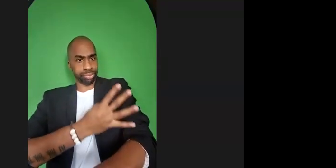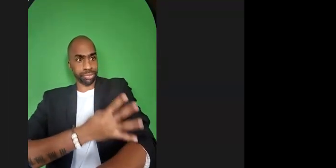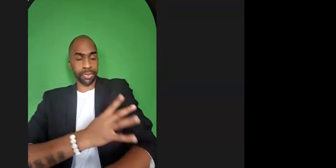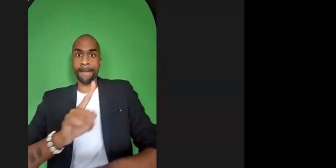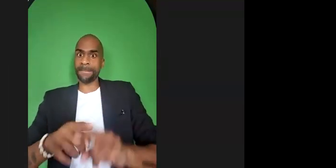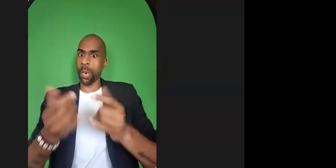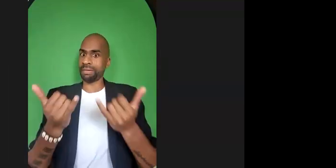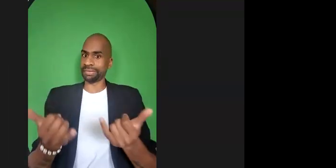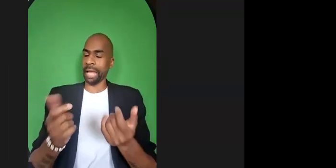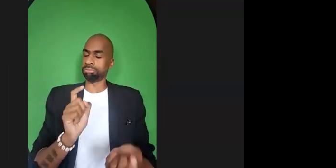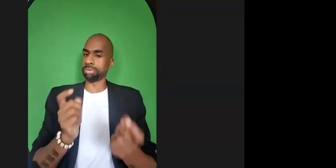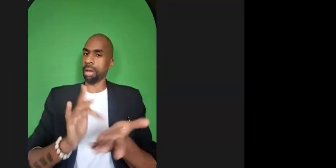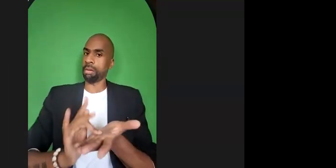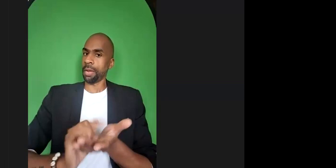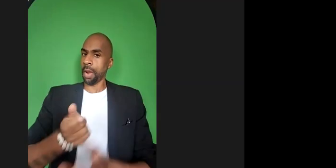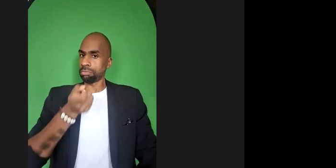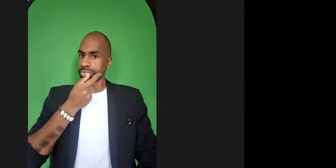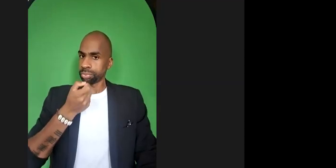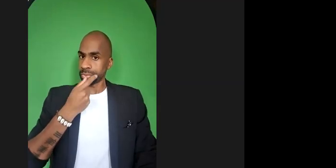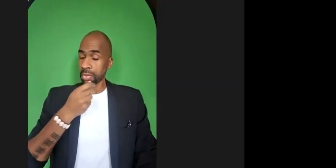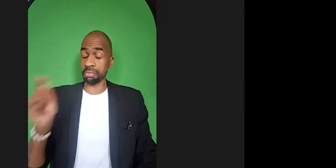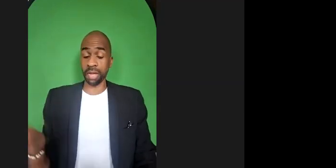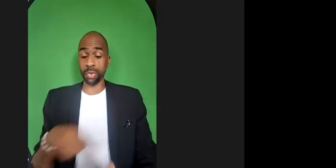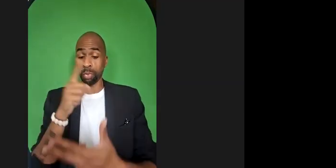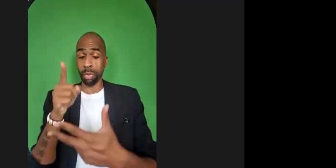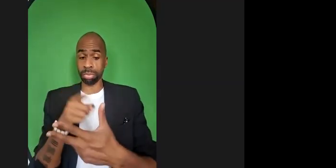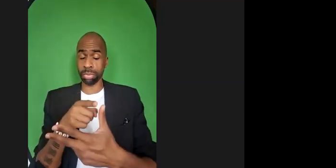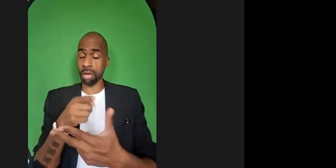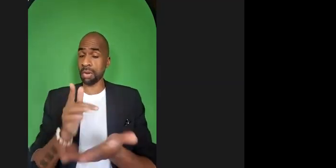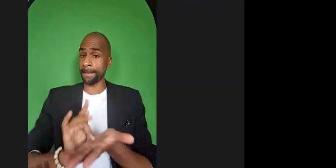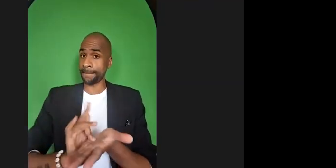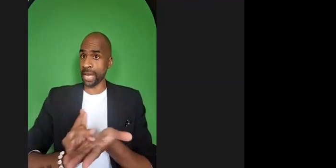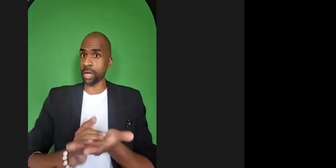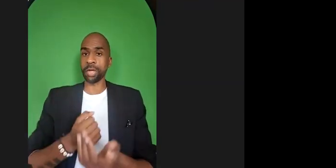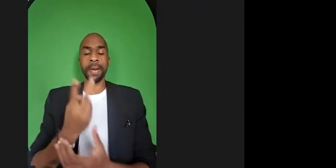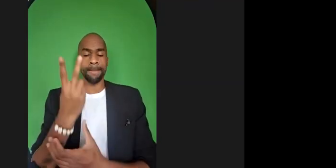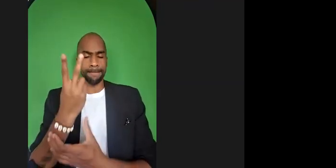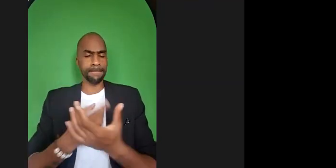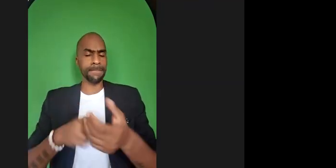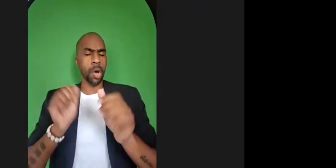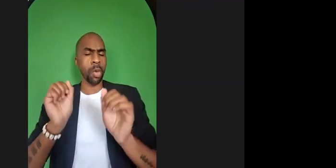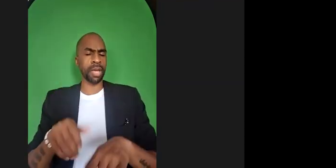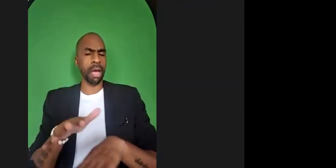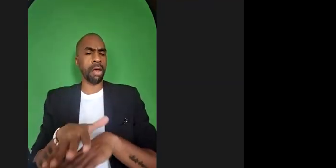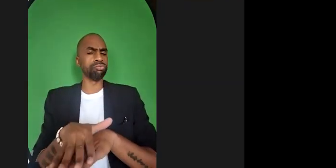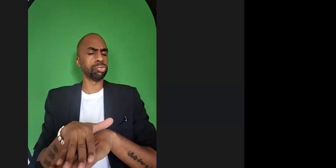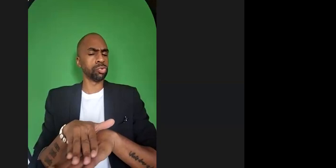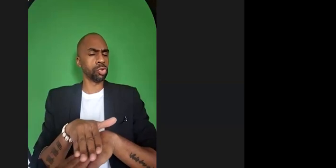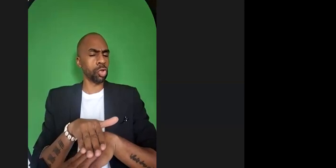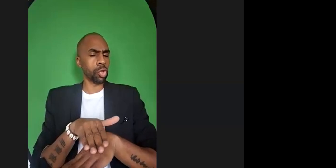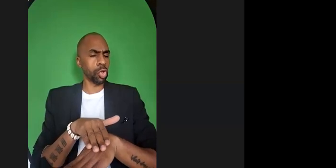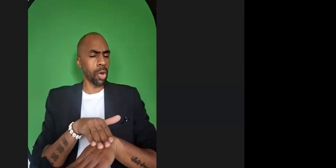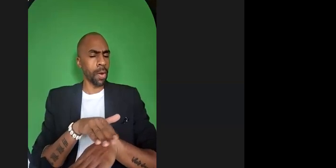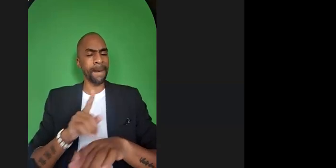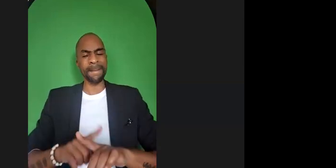called Relivrio that both can slow the progression of the illness, but don't